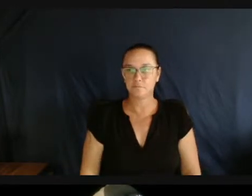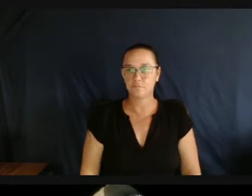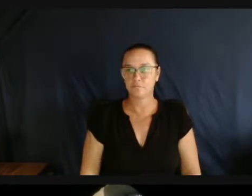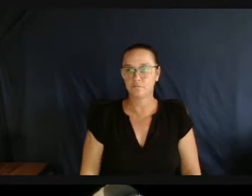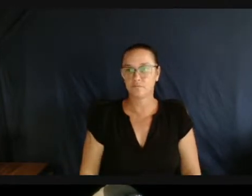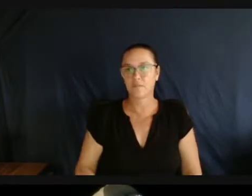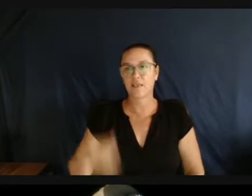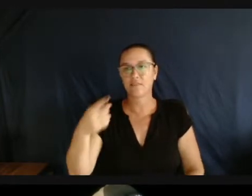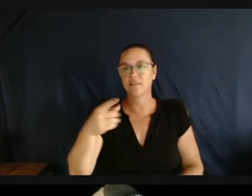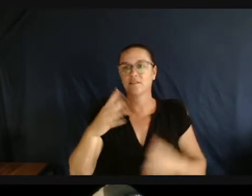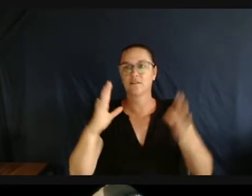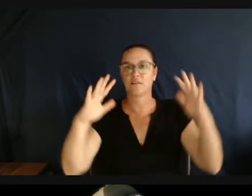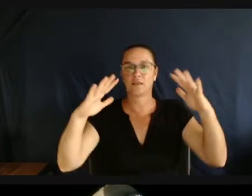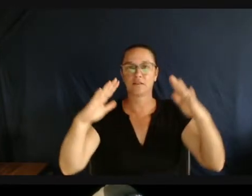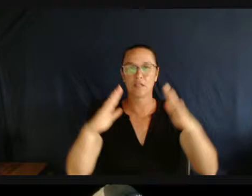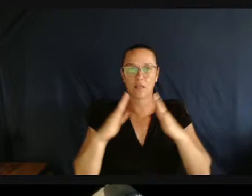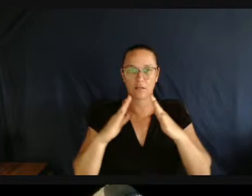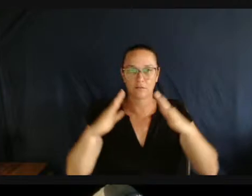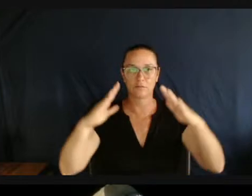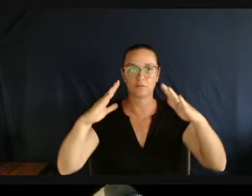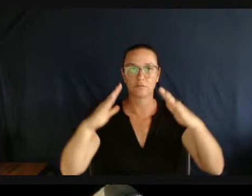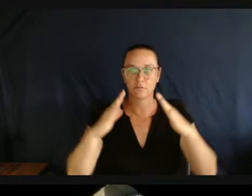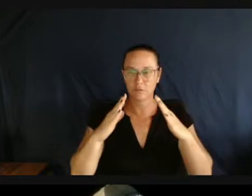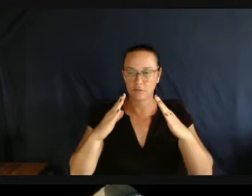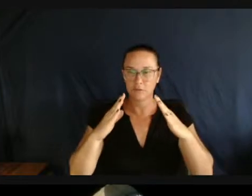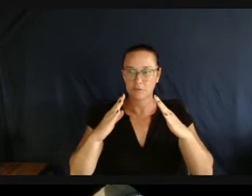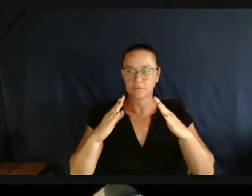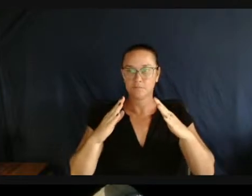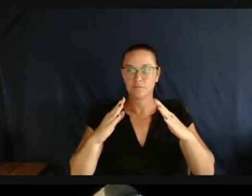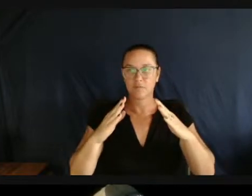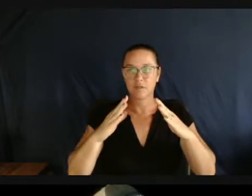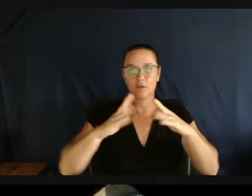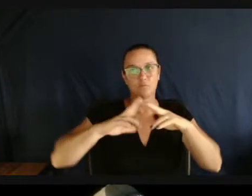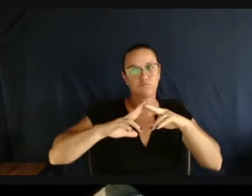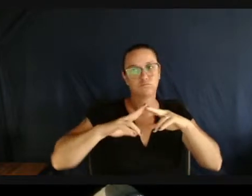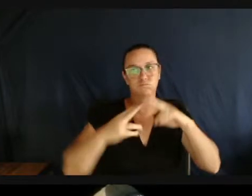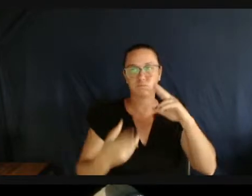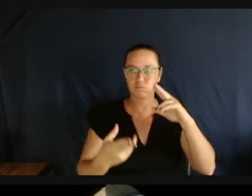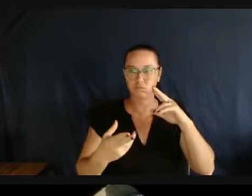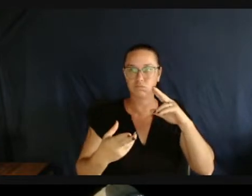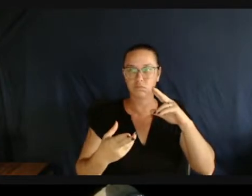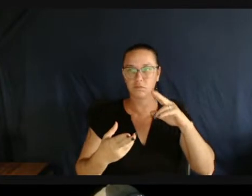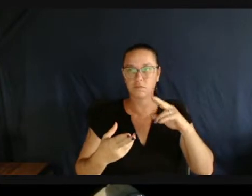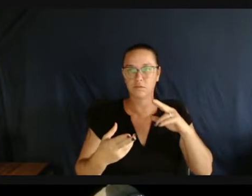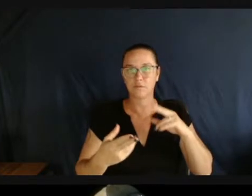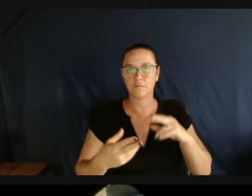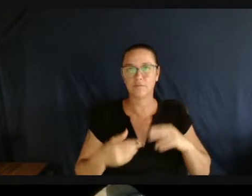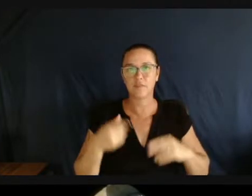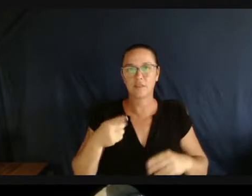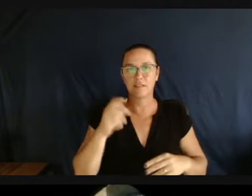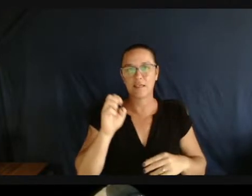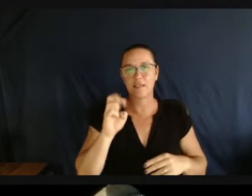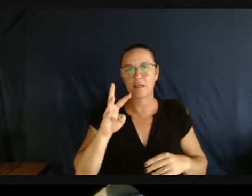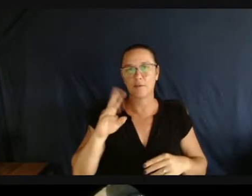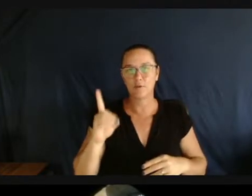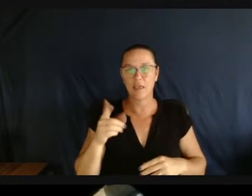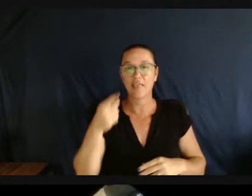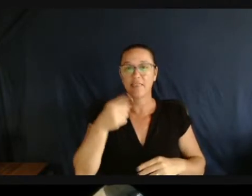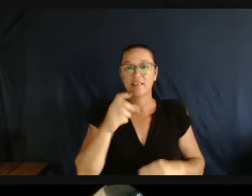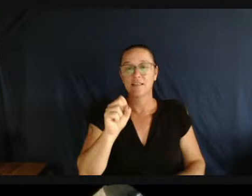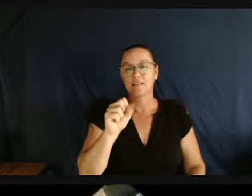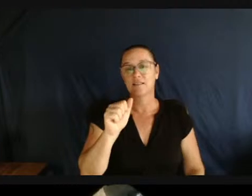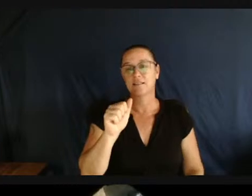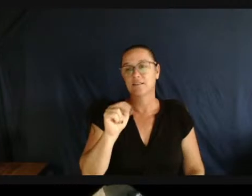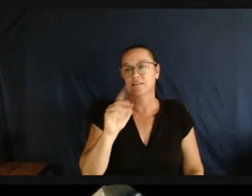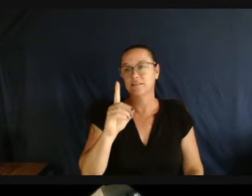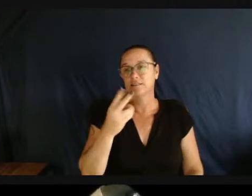our tilt plot. There's our large drop. This is UWD. There's our sandhill, 14